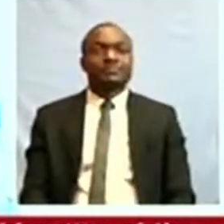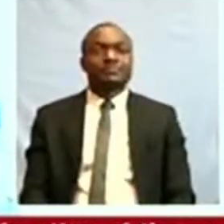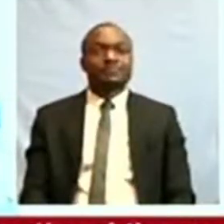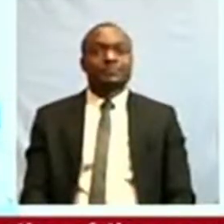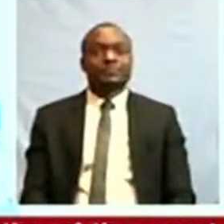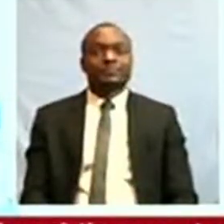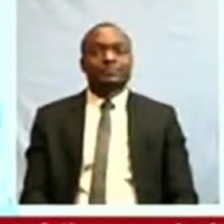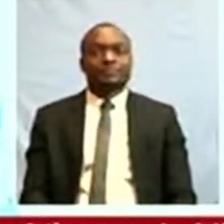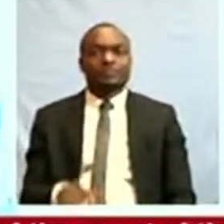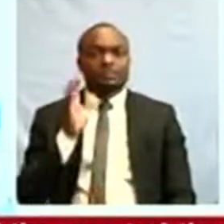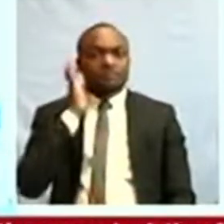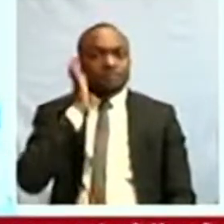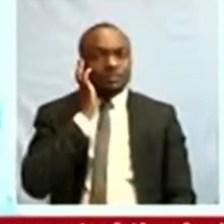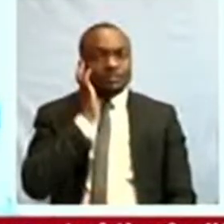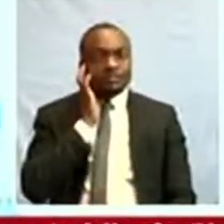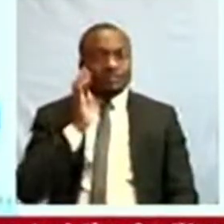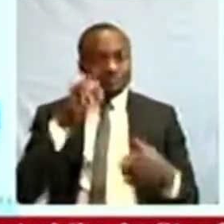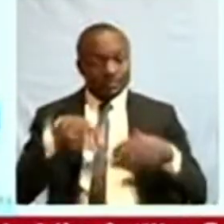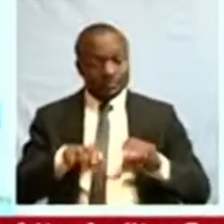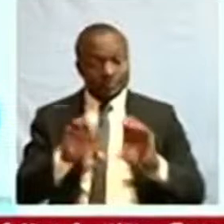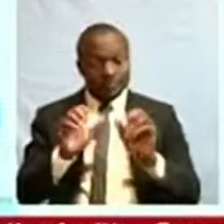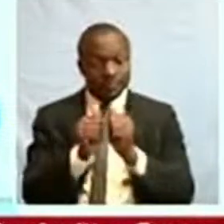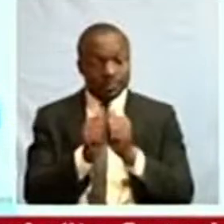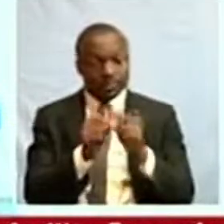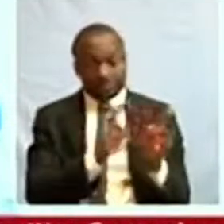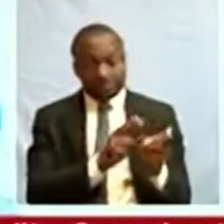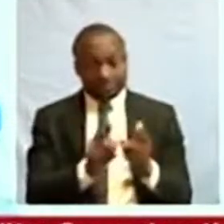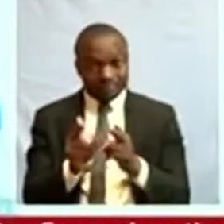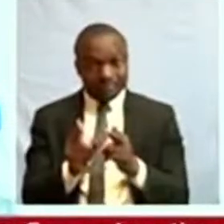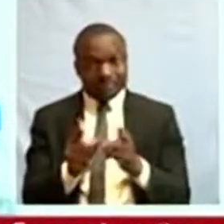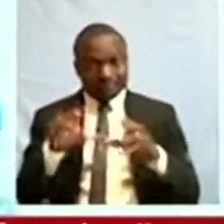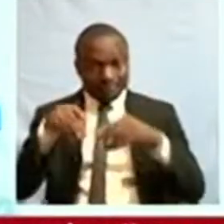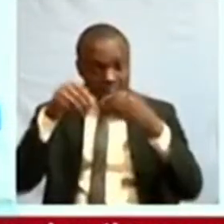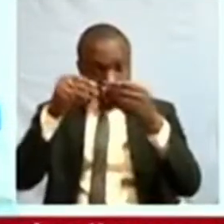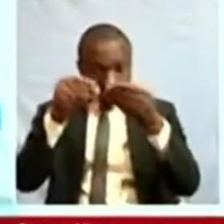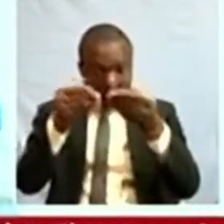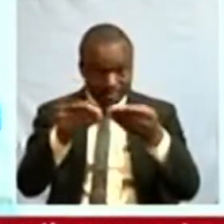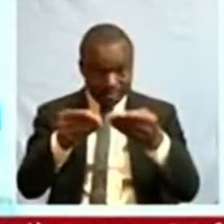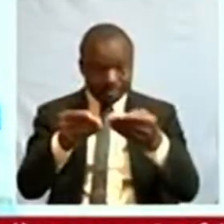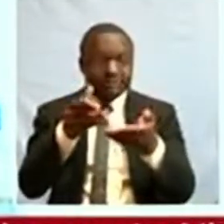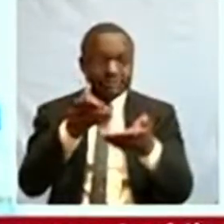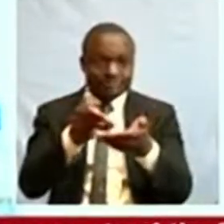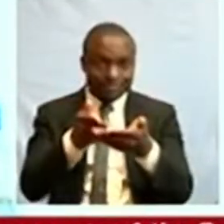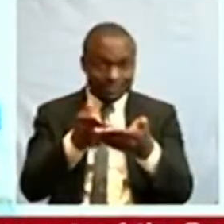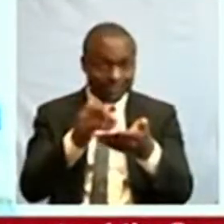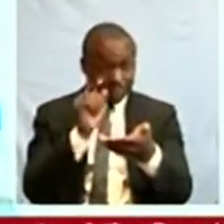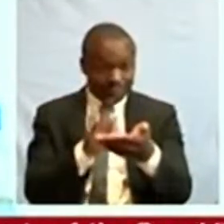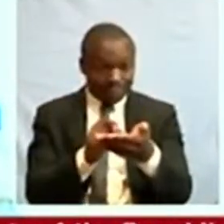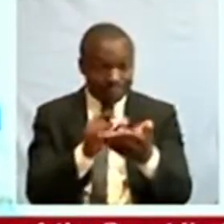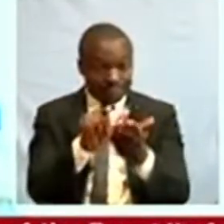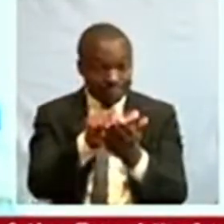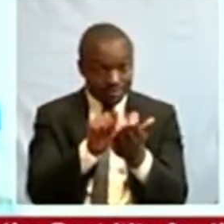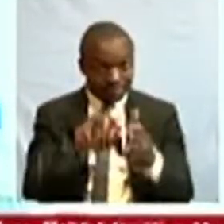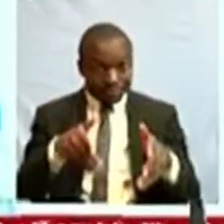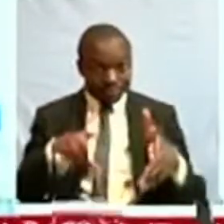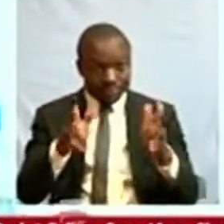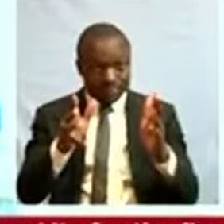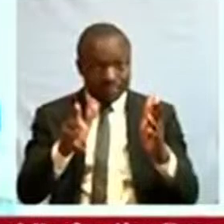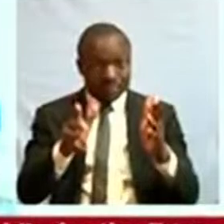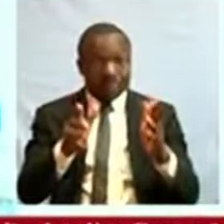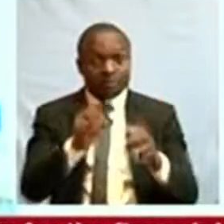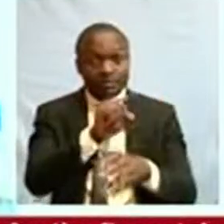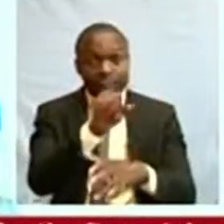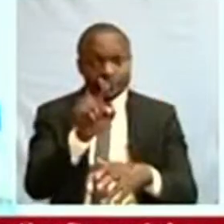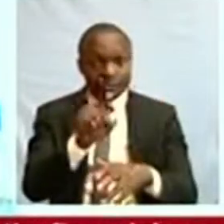offense. So we proceed with our response and we give a background. So this provision allows the Zambia Environmental